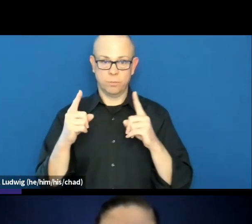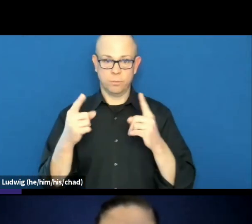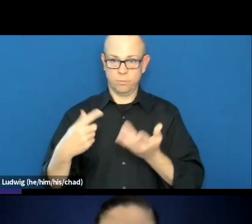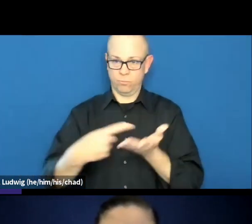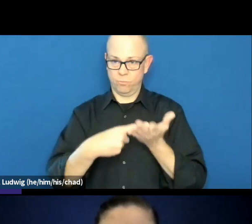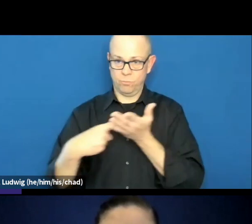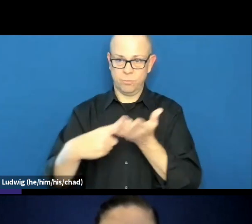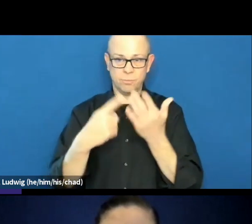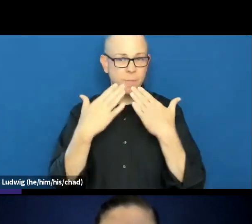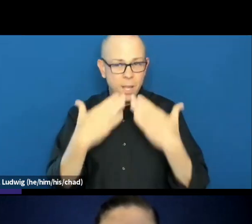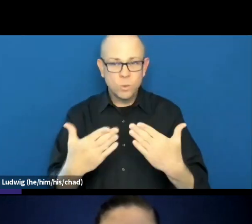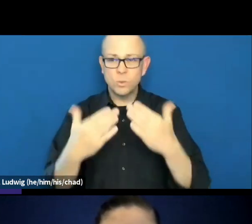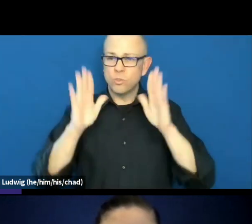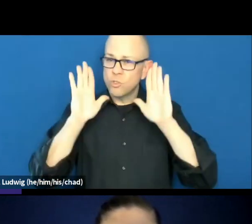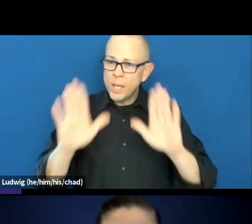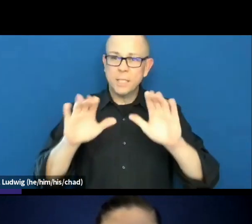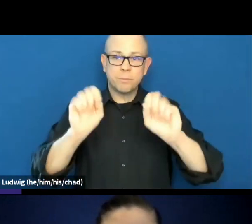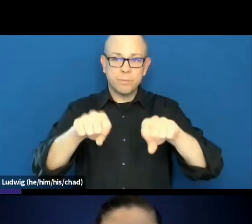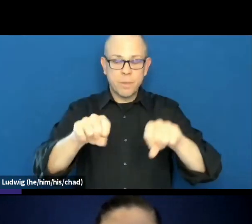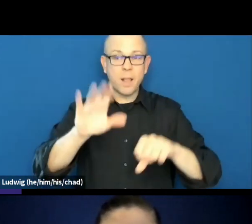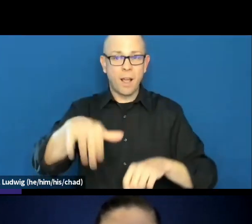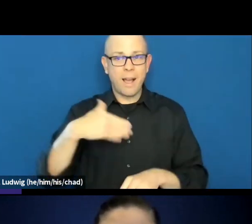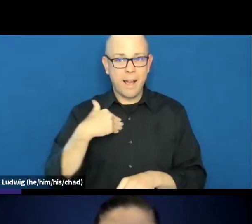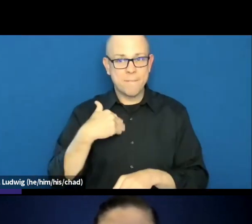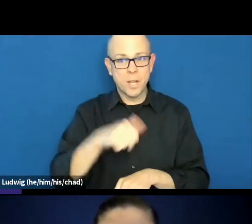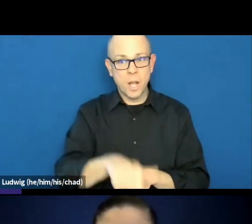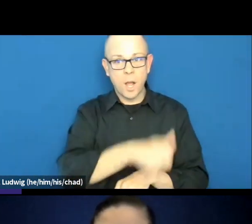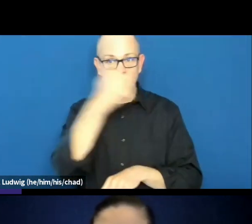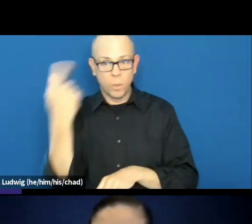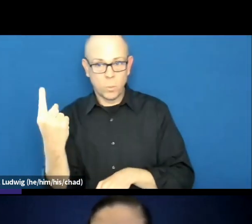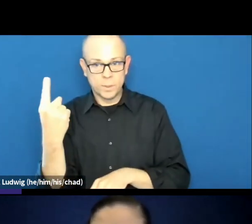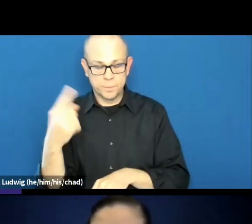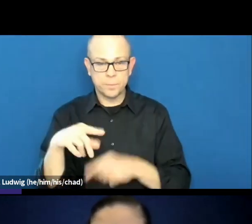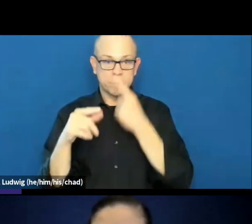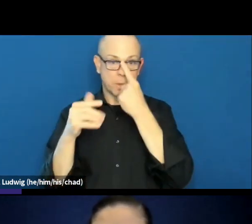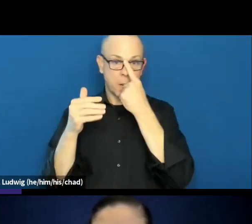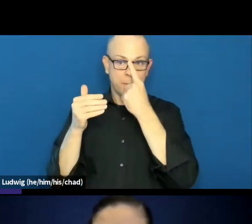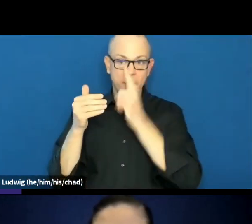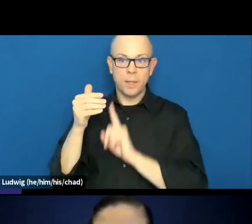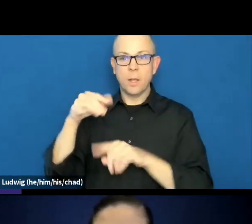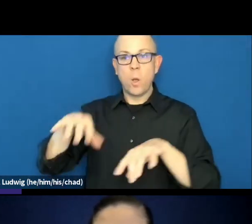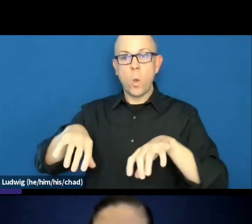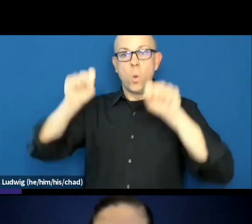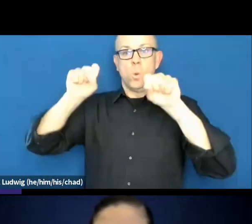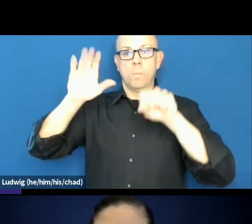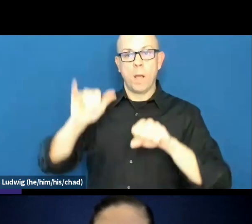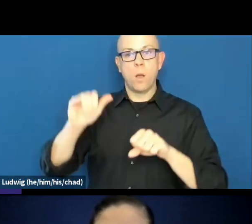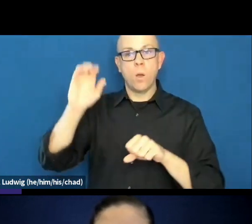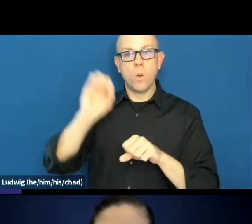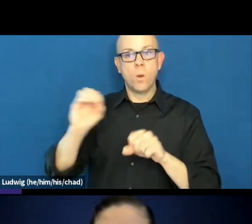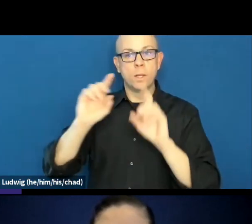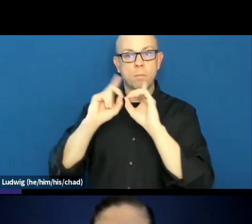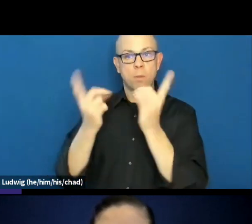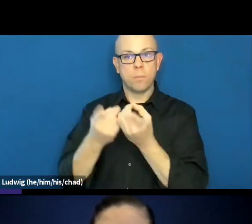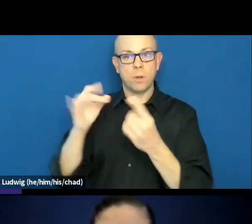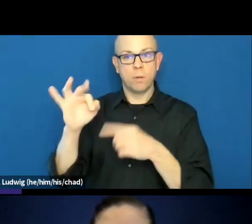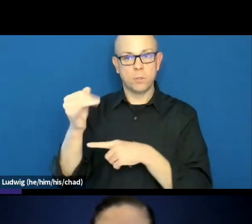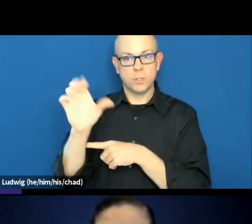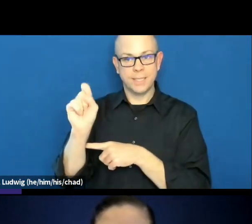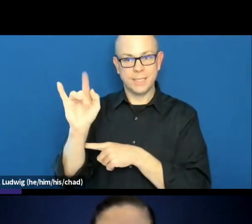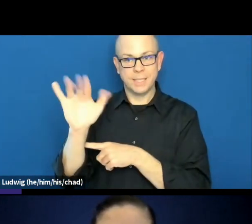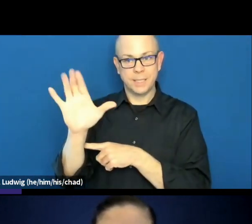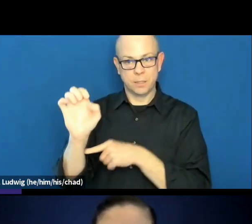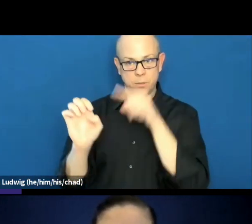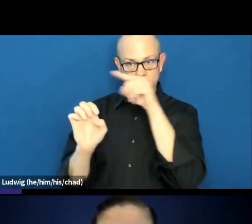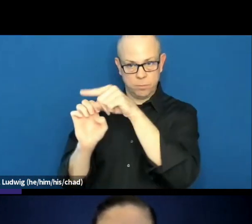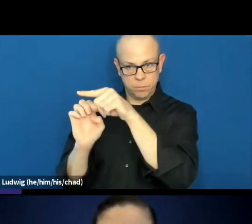And now this community conversation that we are having is done. I really appreciate you being involved, and we're going to have another one that's hosted by the